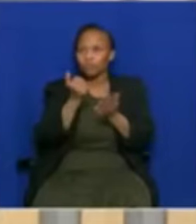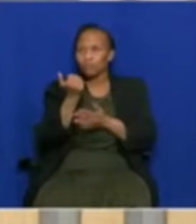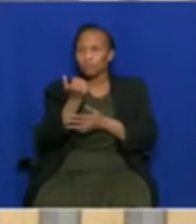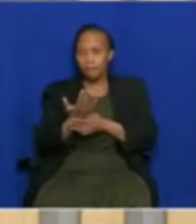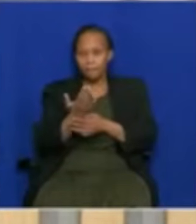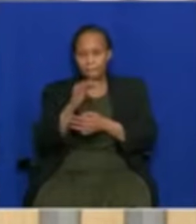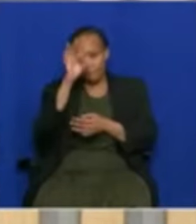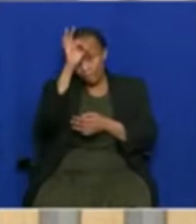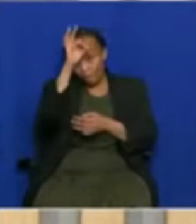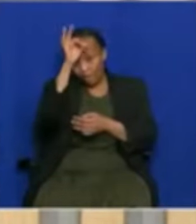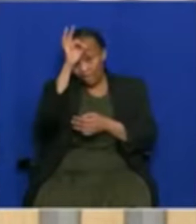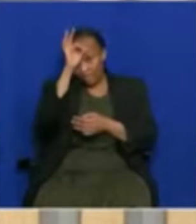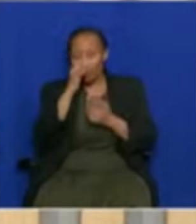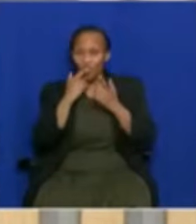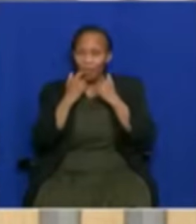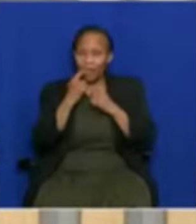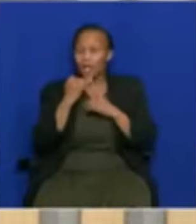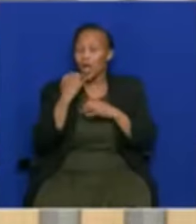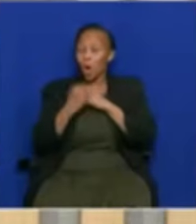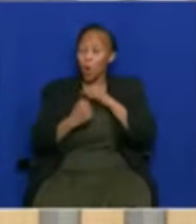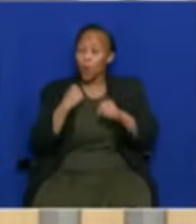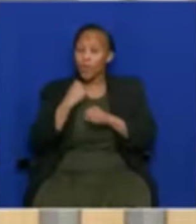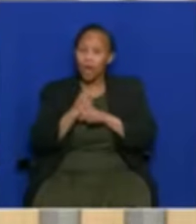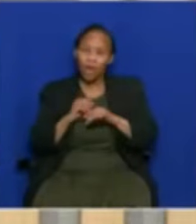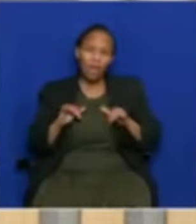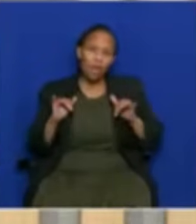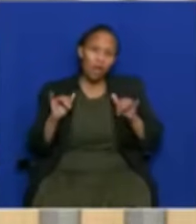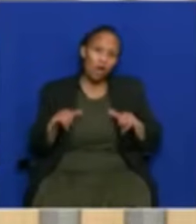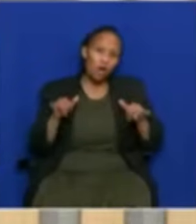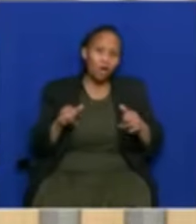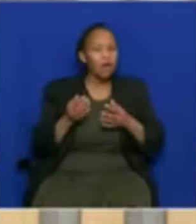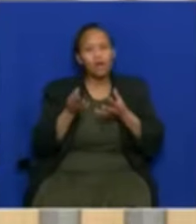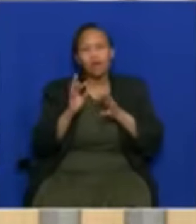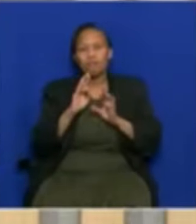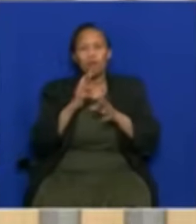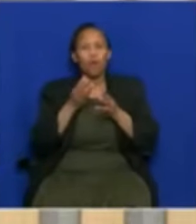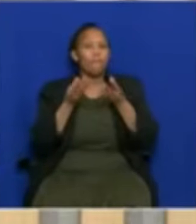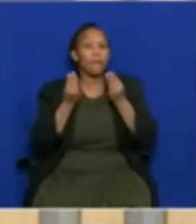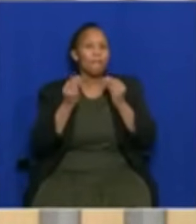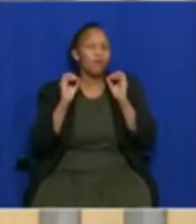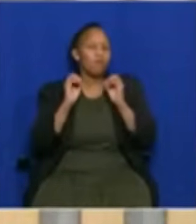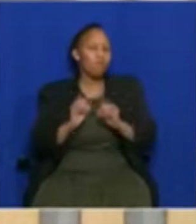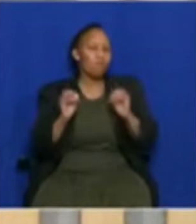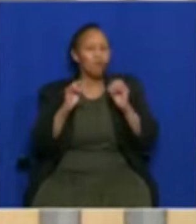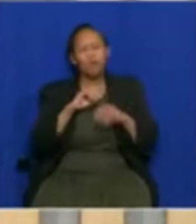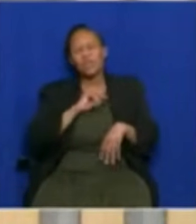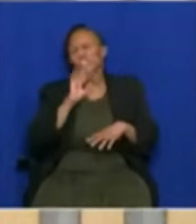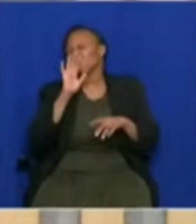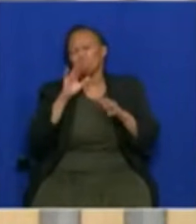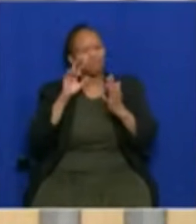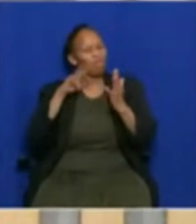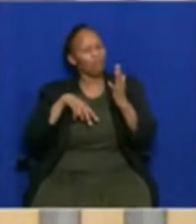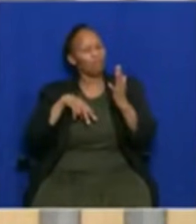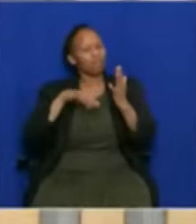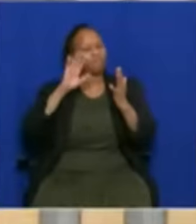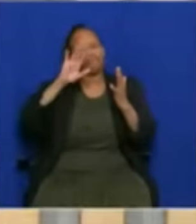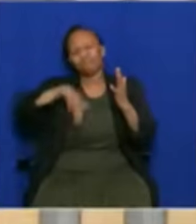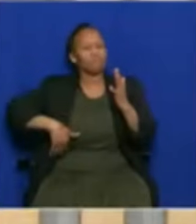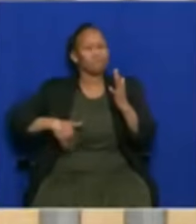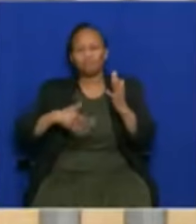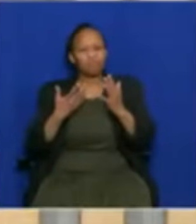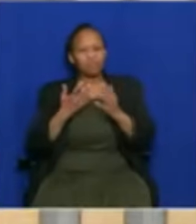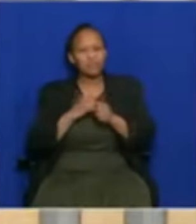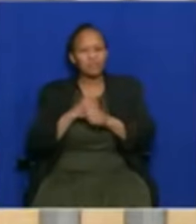or they get, no, we don't find something there. This is the very thing what I'm talking about. The police don't do proper investigations. We